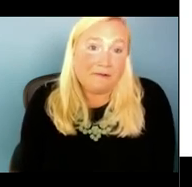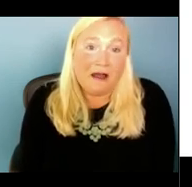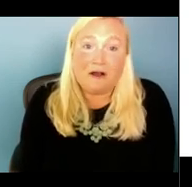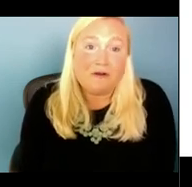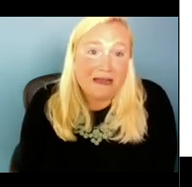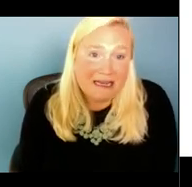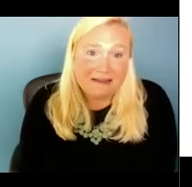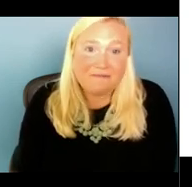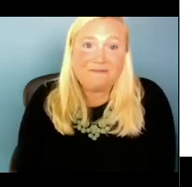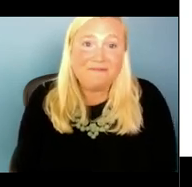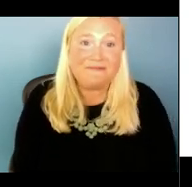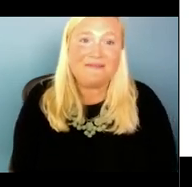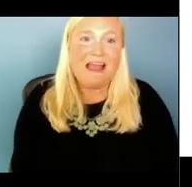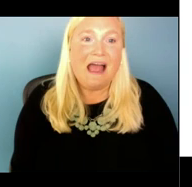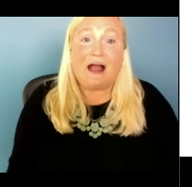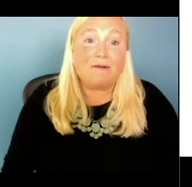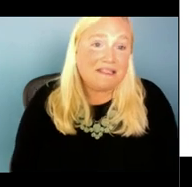Excellent. Okay, our next. Agreed.